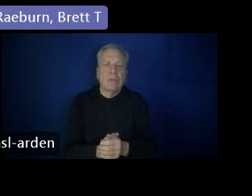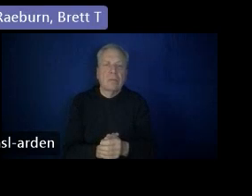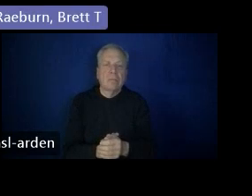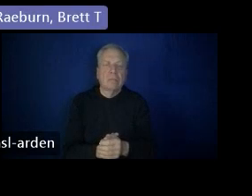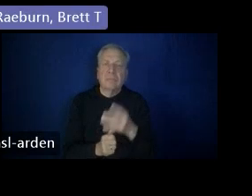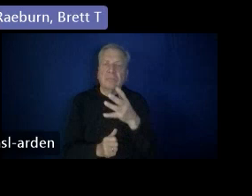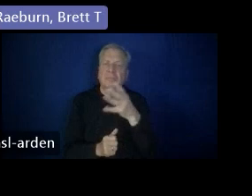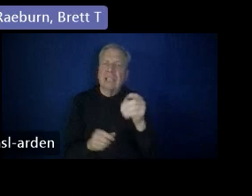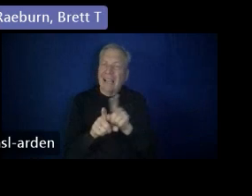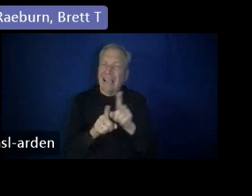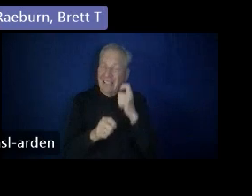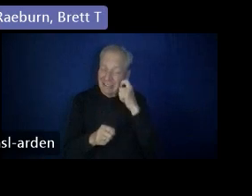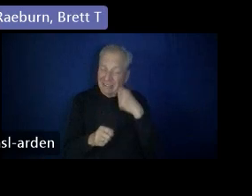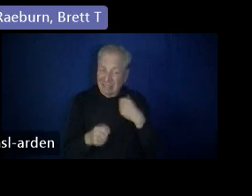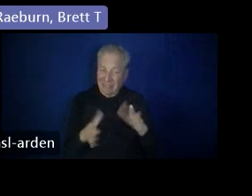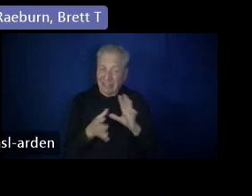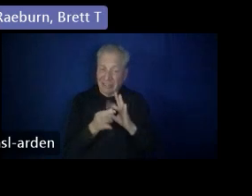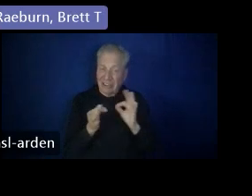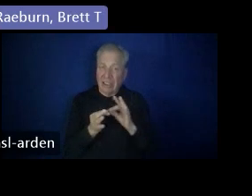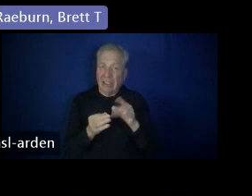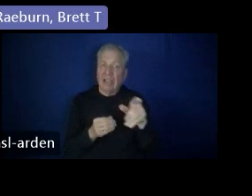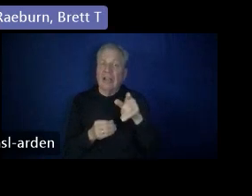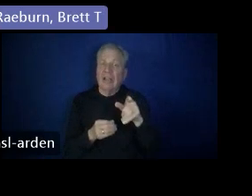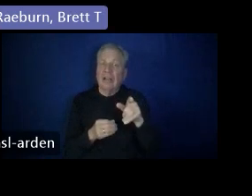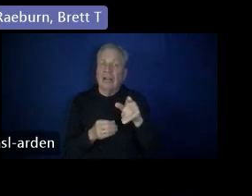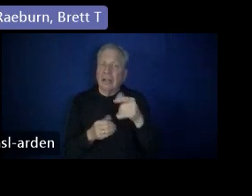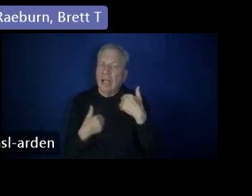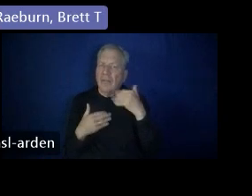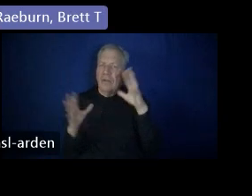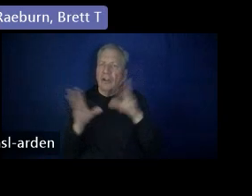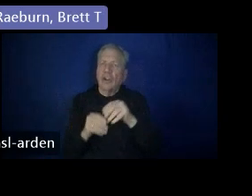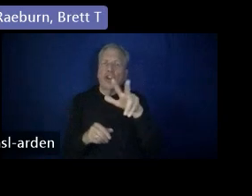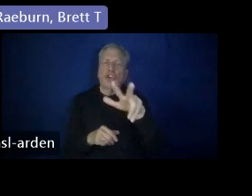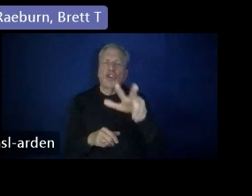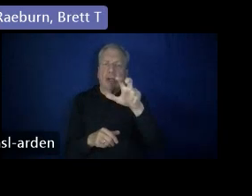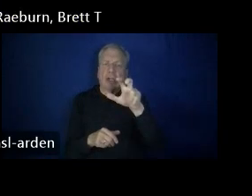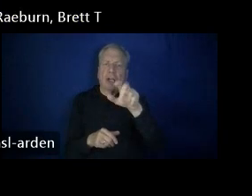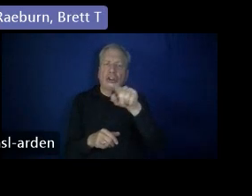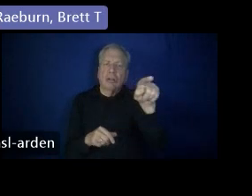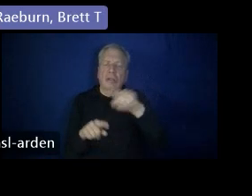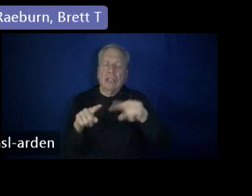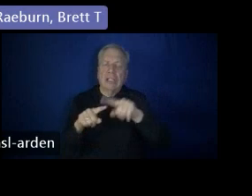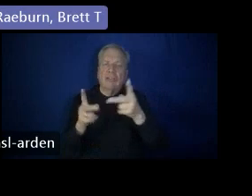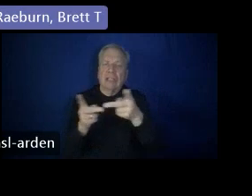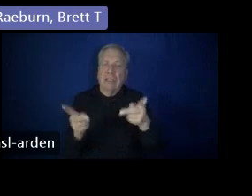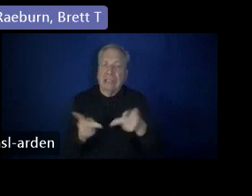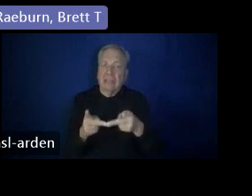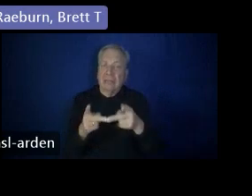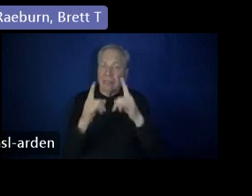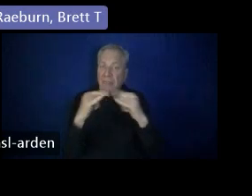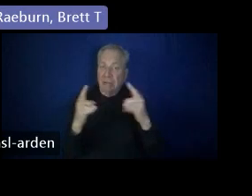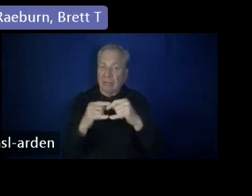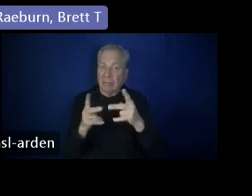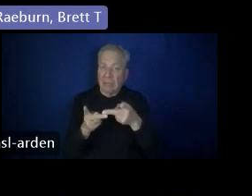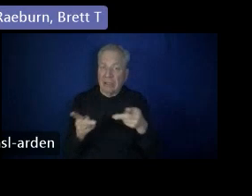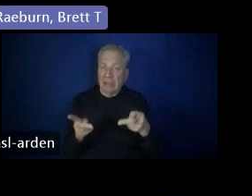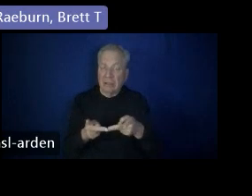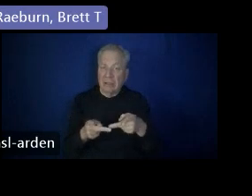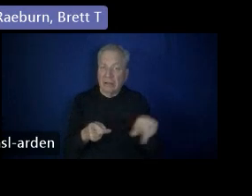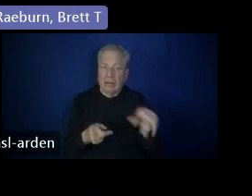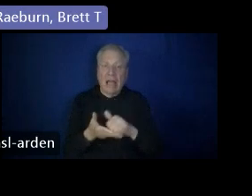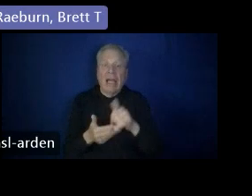And then, as I mentioned, Yellowstone National Park, we have 300 designated backcountry campsites, and each campsite provides either